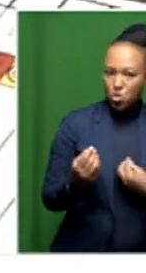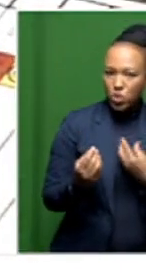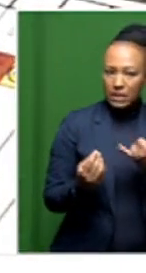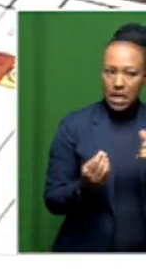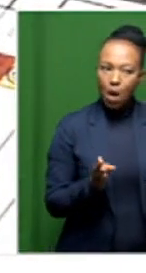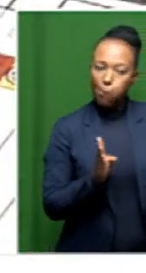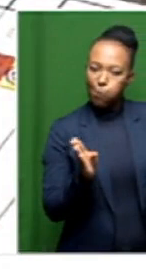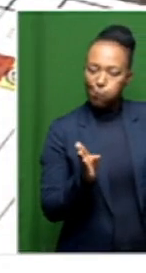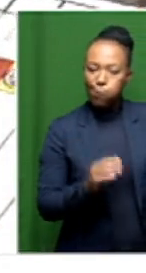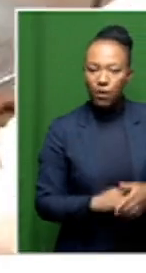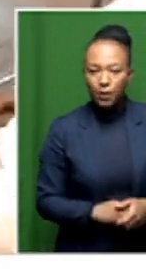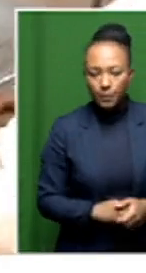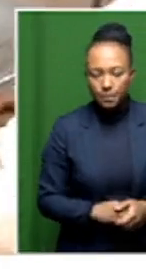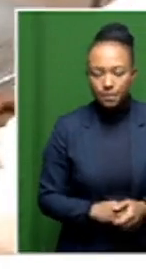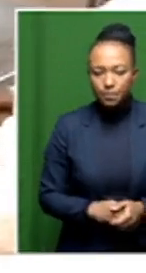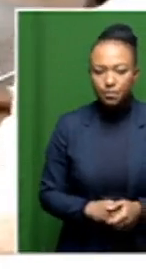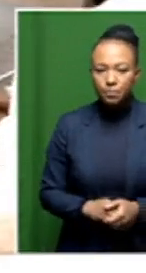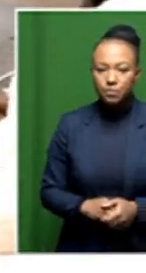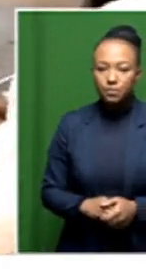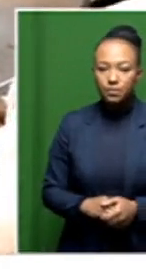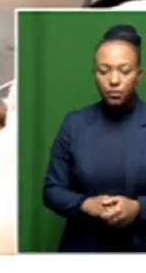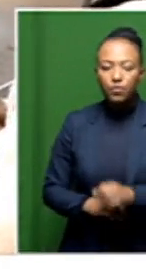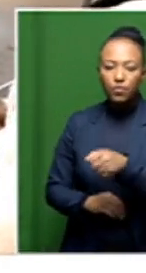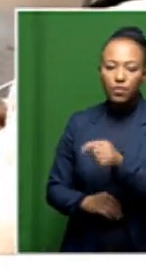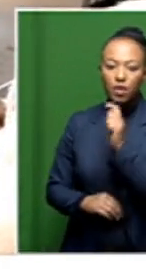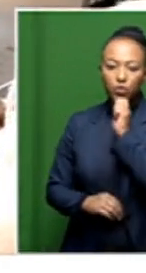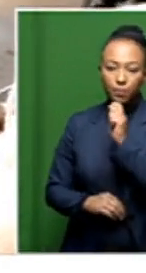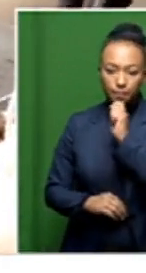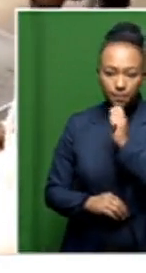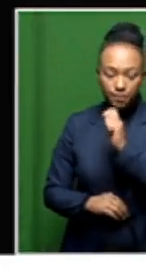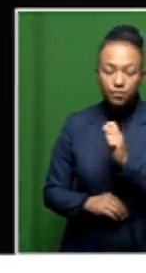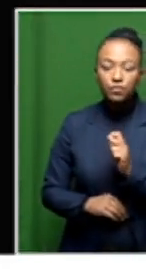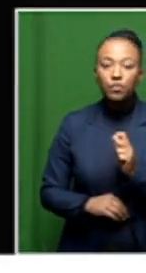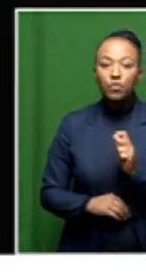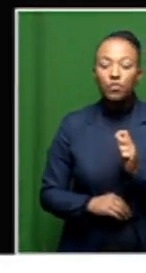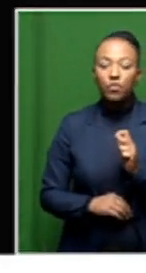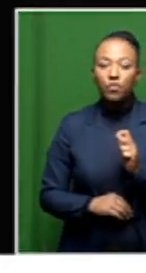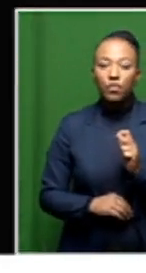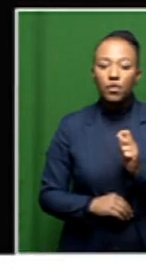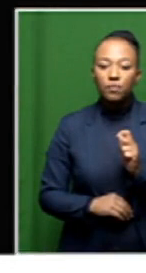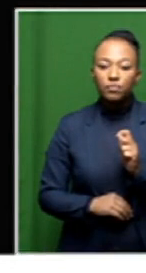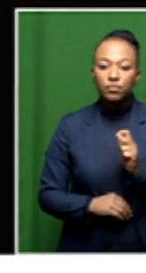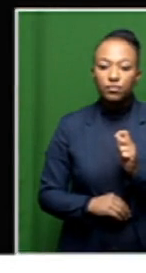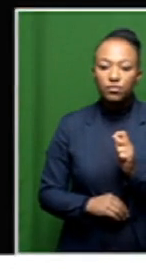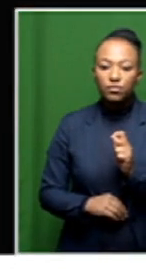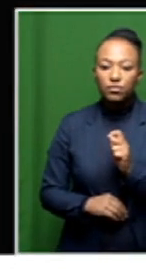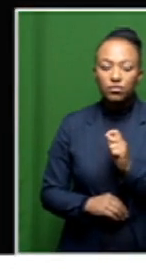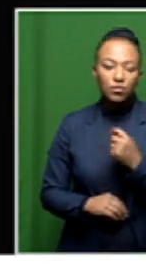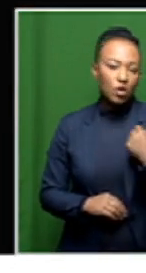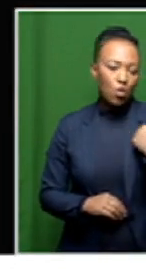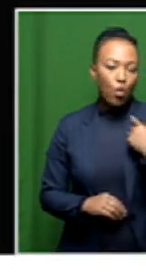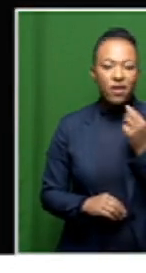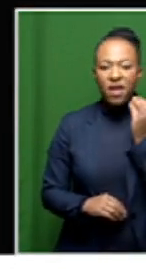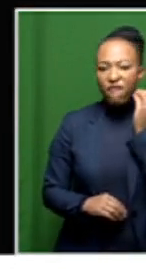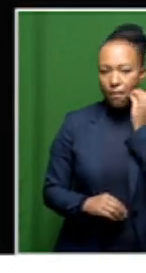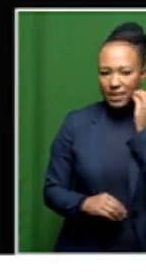people. Oh, certainly. The thinking is borne out by the data at